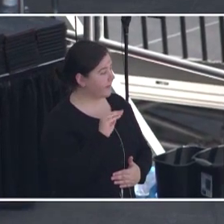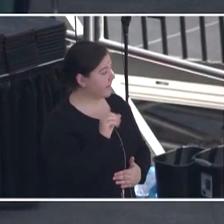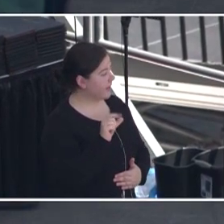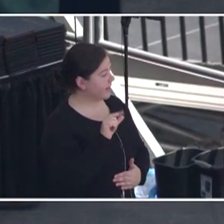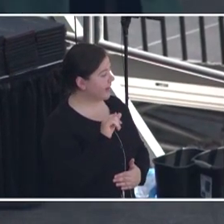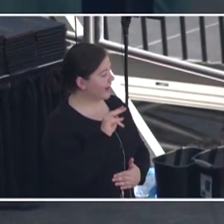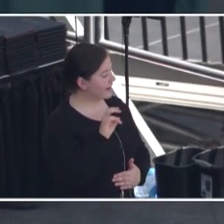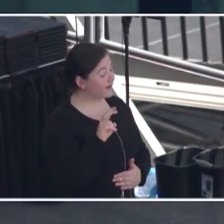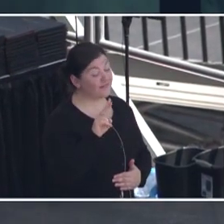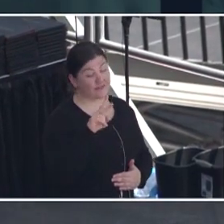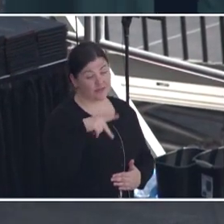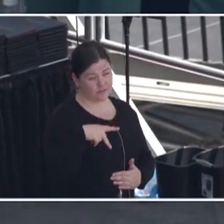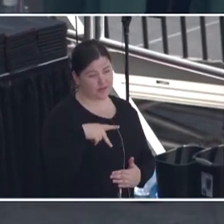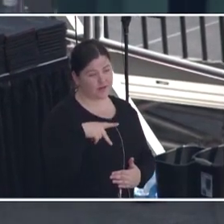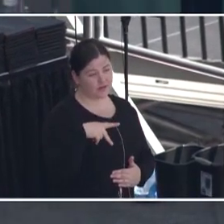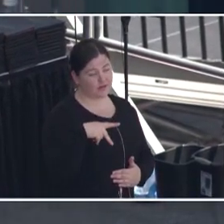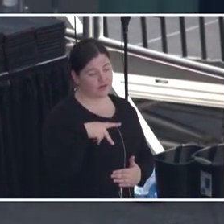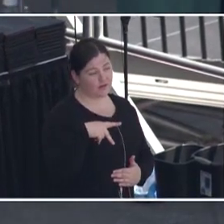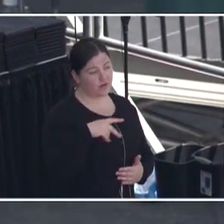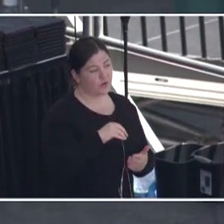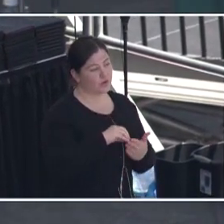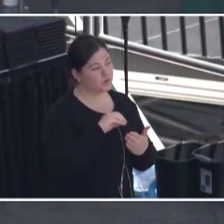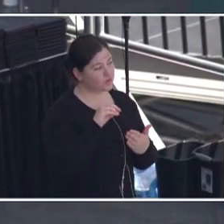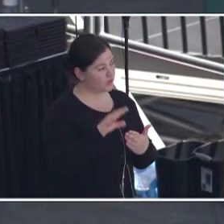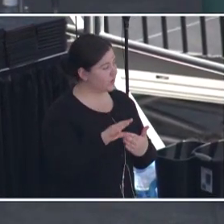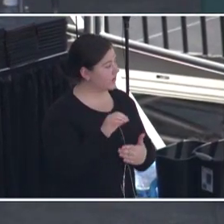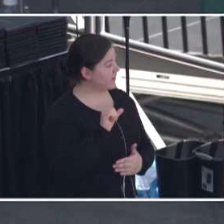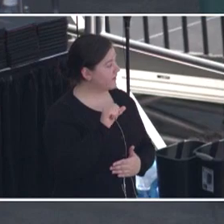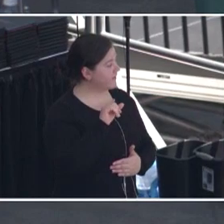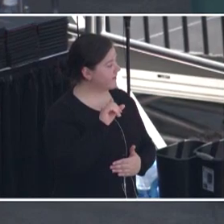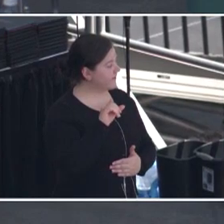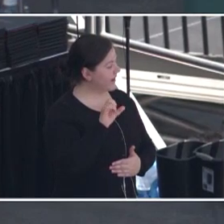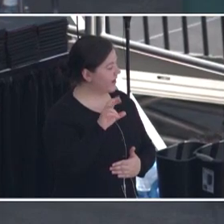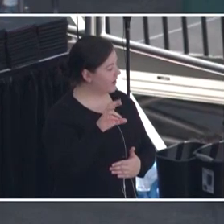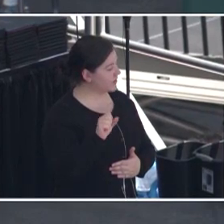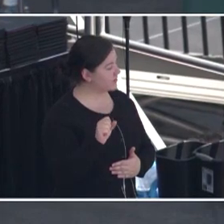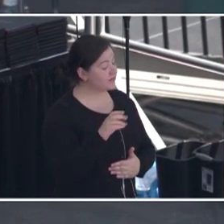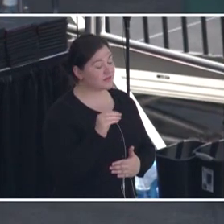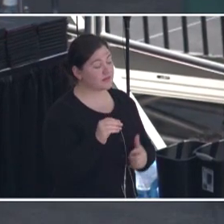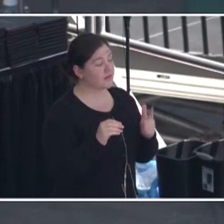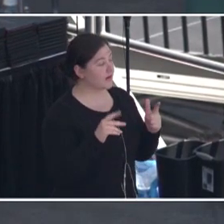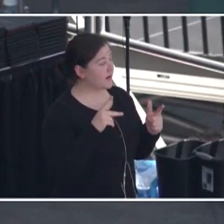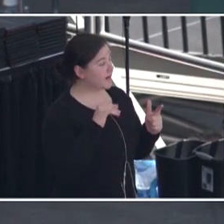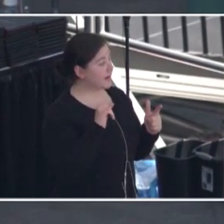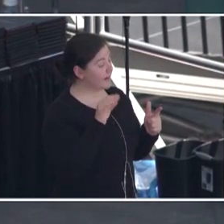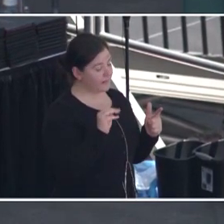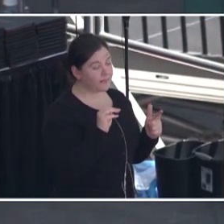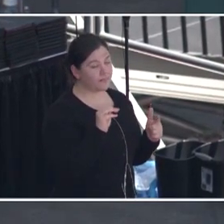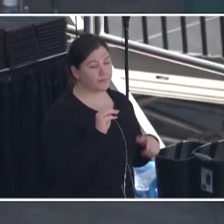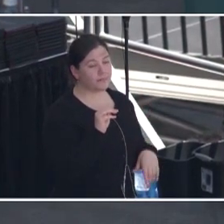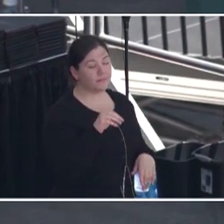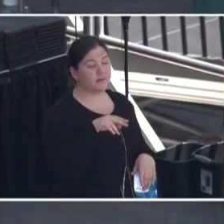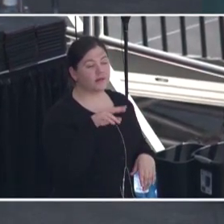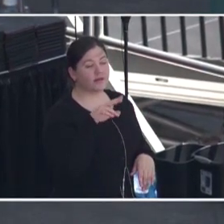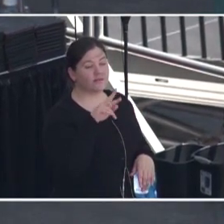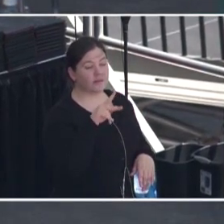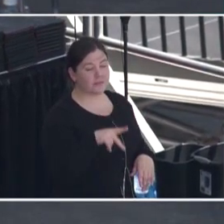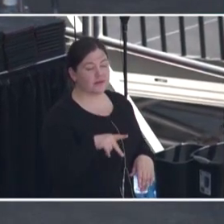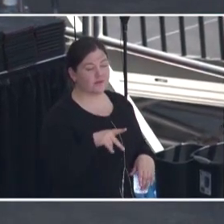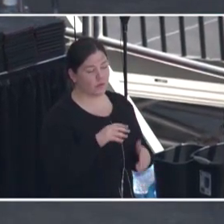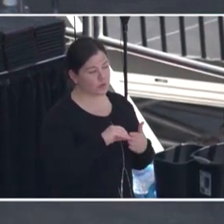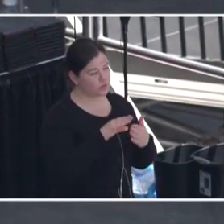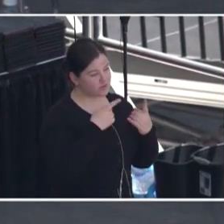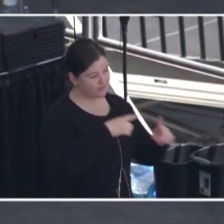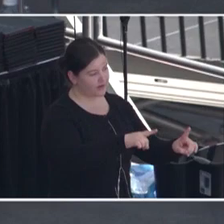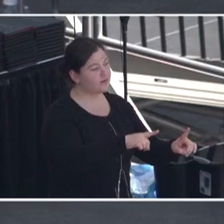of Academic Affairs, and Dr. Yun Kim, Vice President of Institutional Effectiveness,